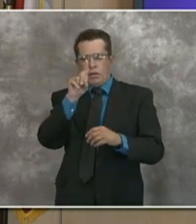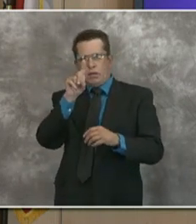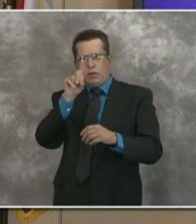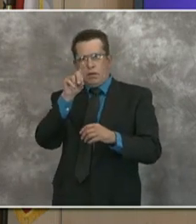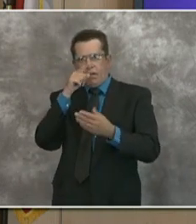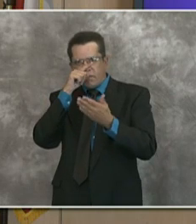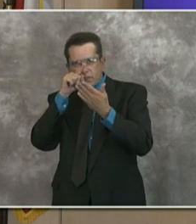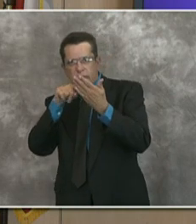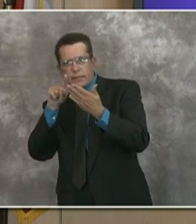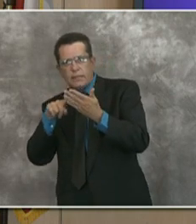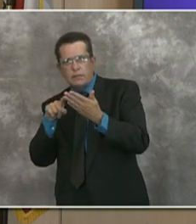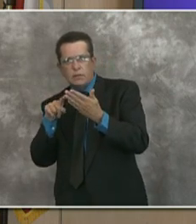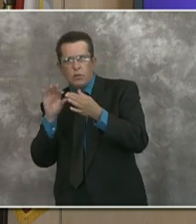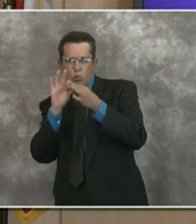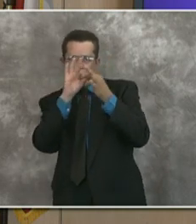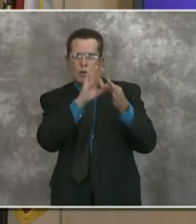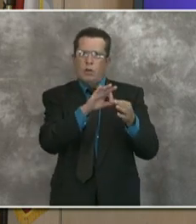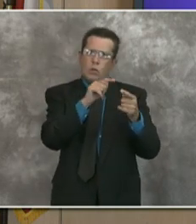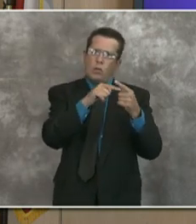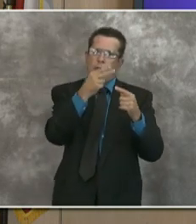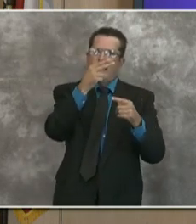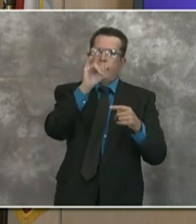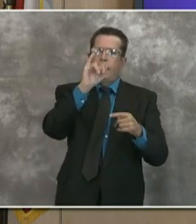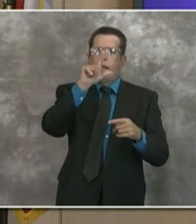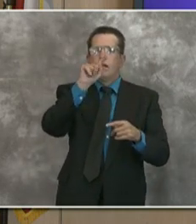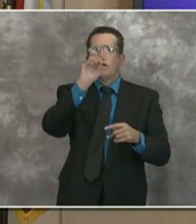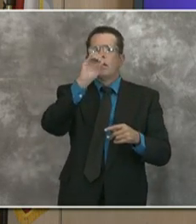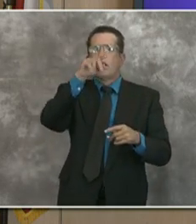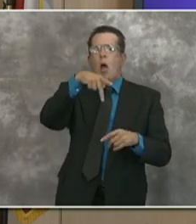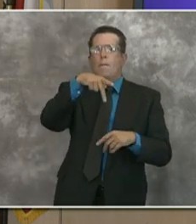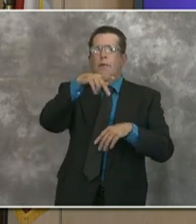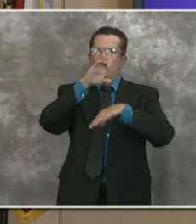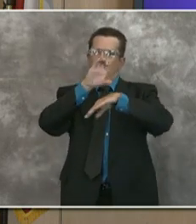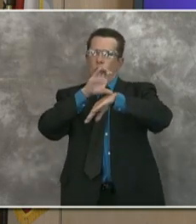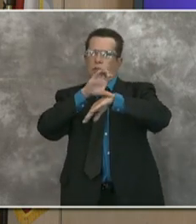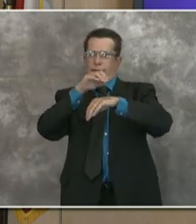to the Hilltop Tabernacle Church in Chula Vista?